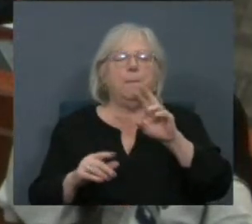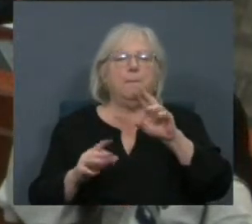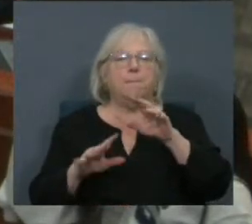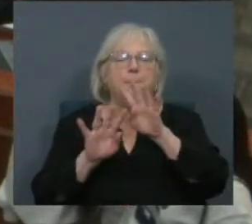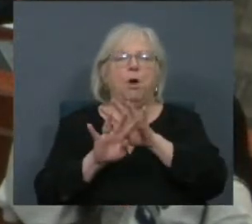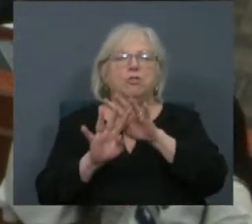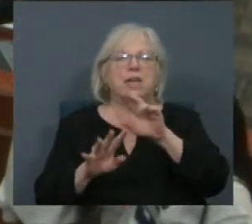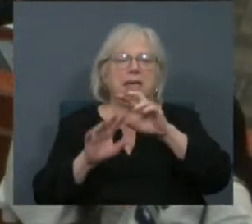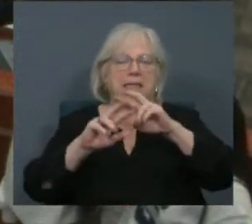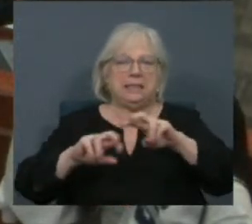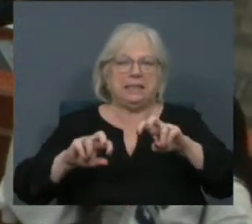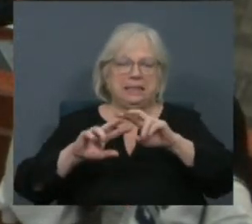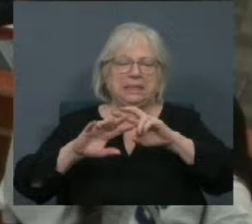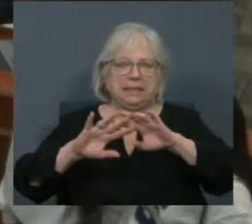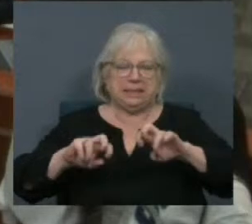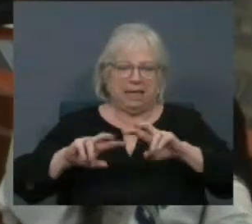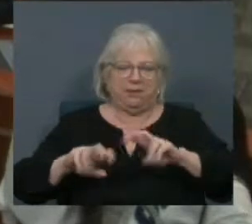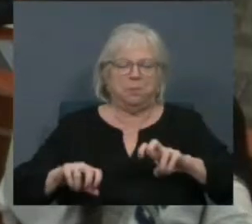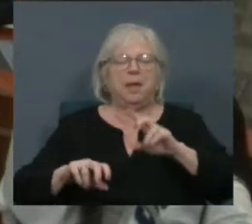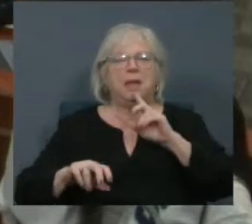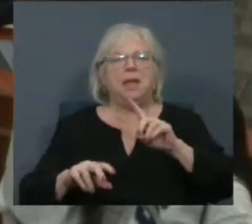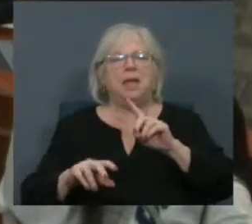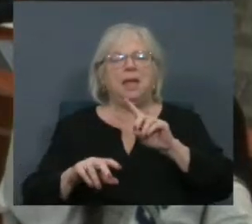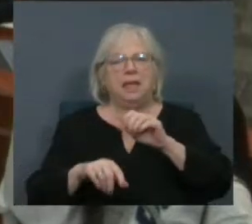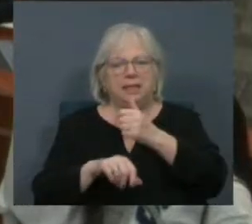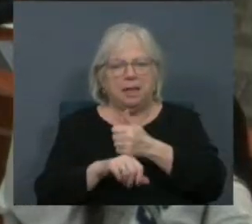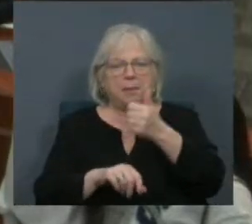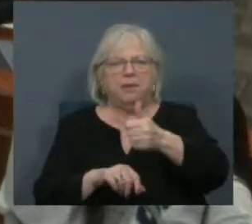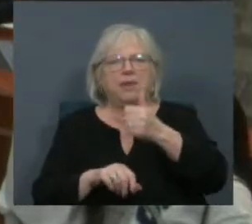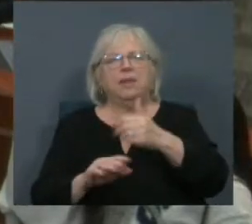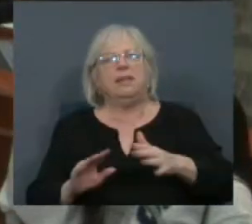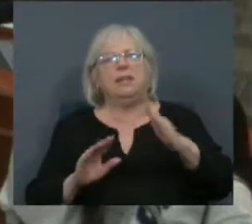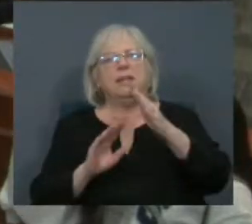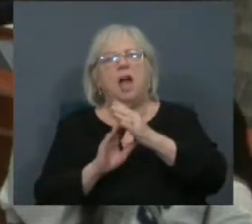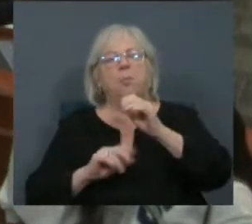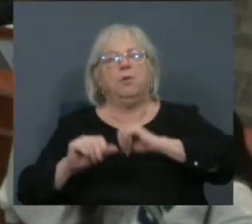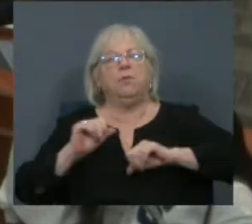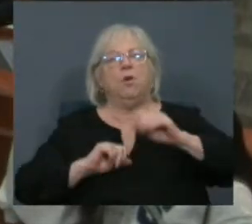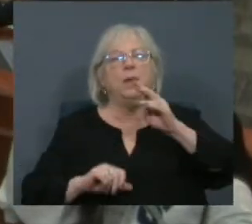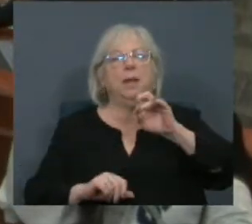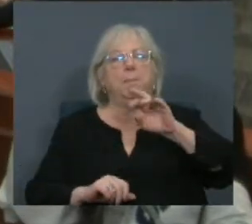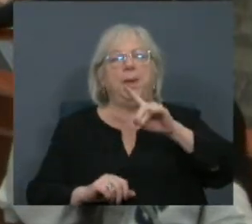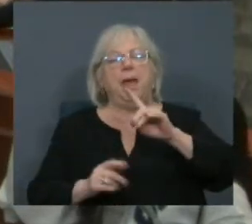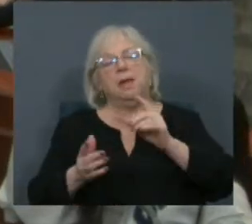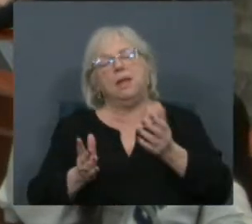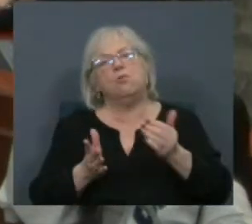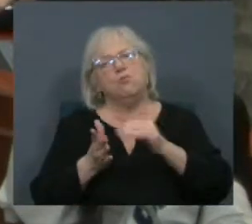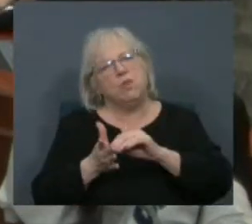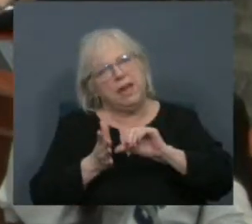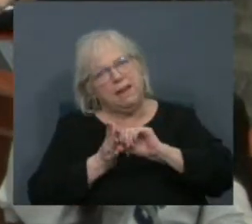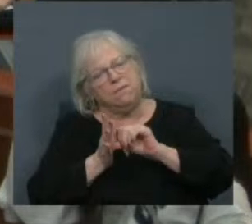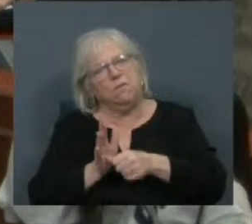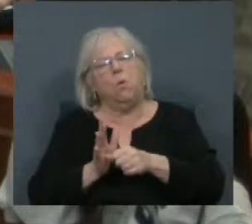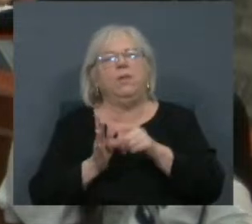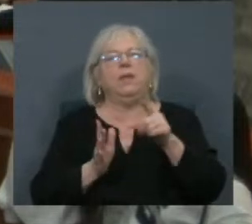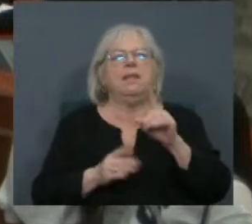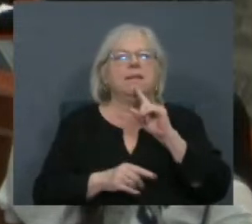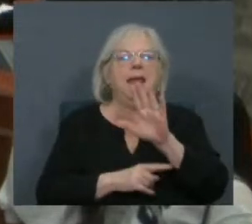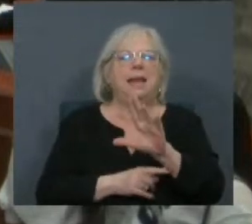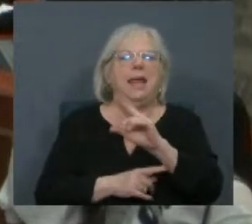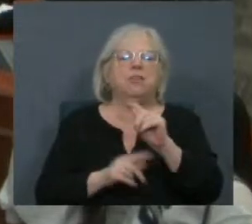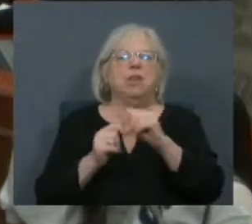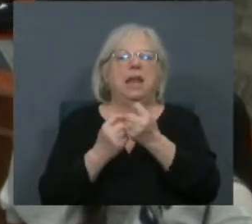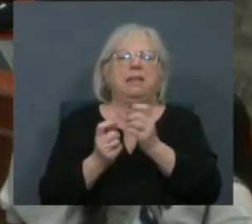Assessment, further establishing its status as a top performing band in the region and reinforcing the power of dedication and